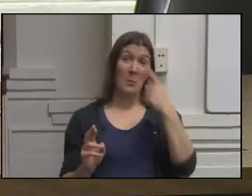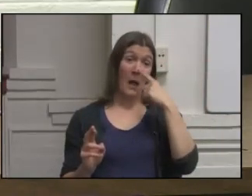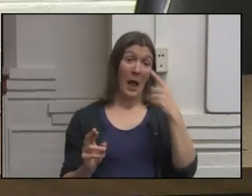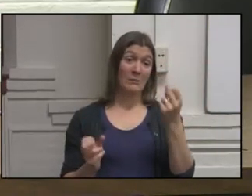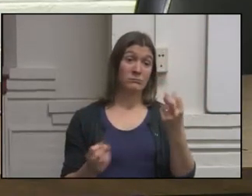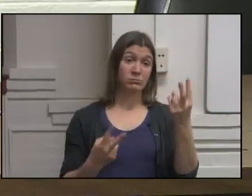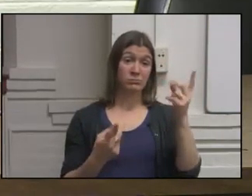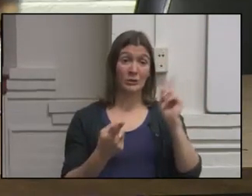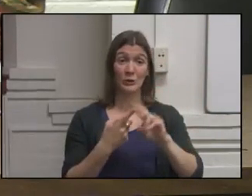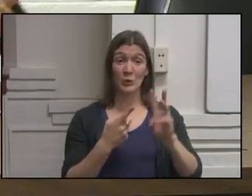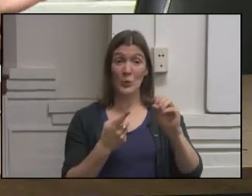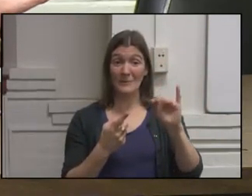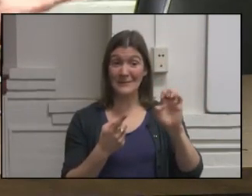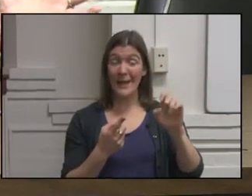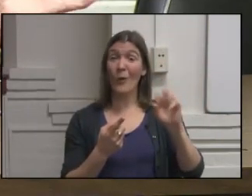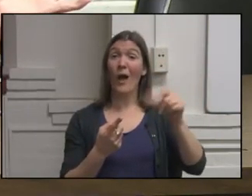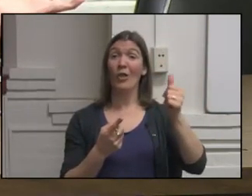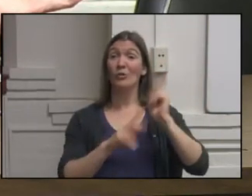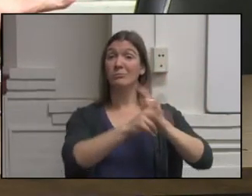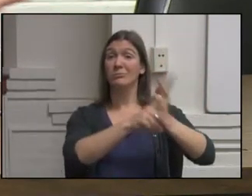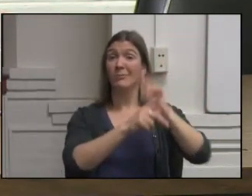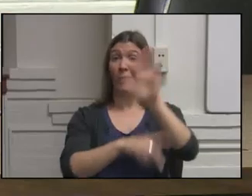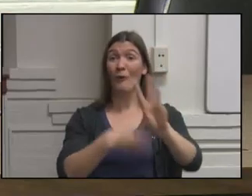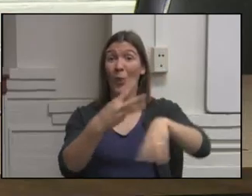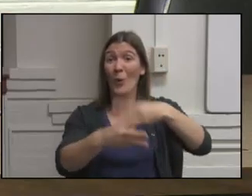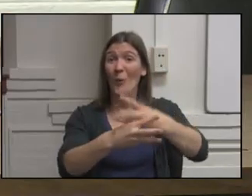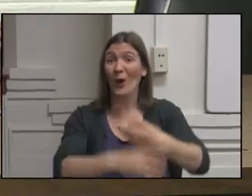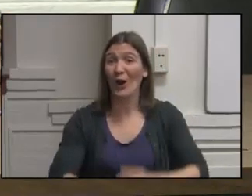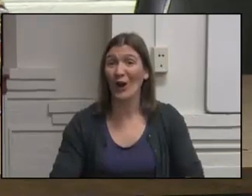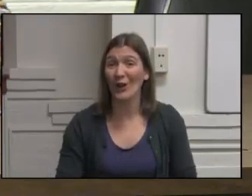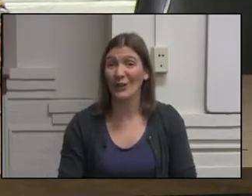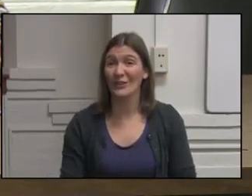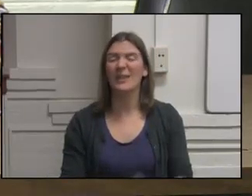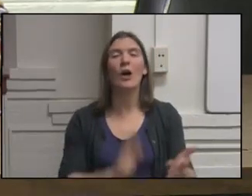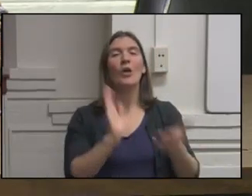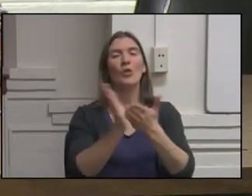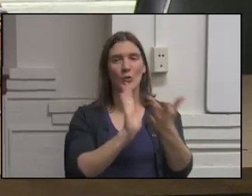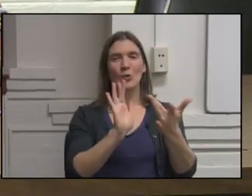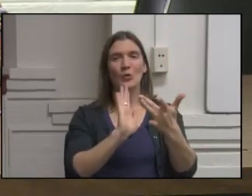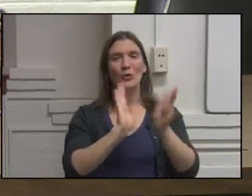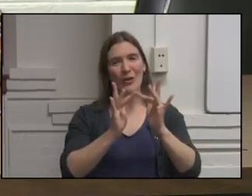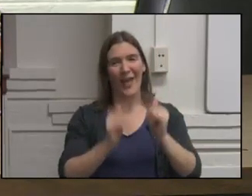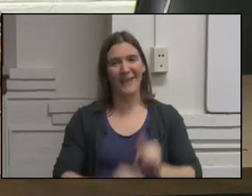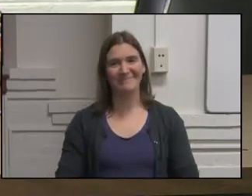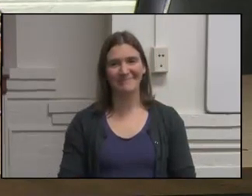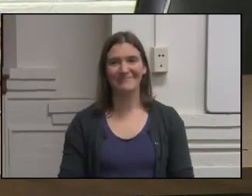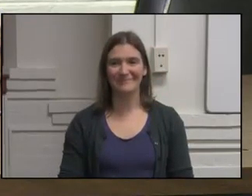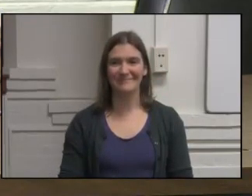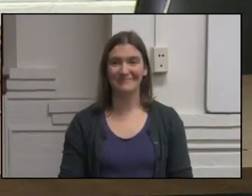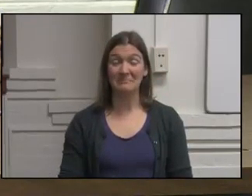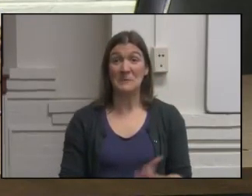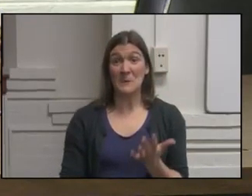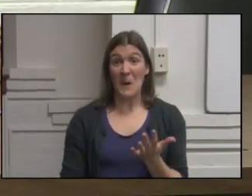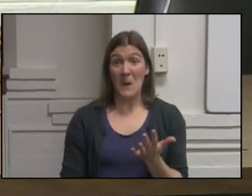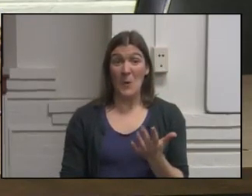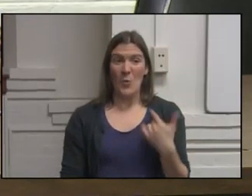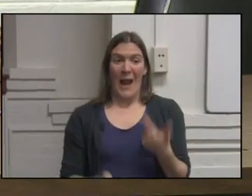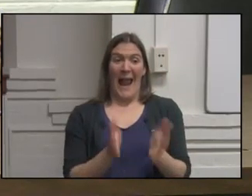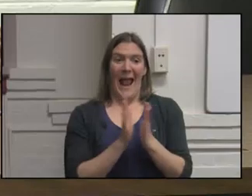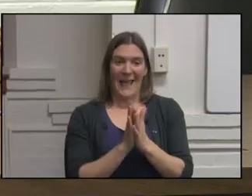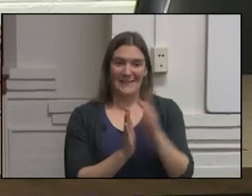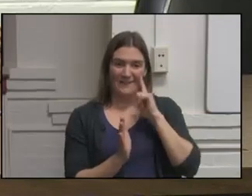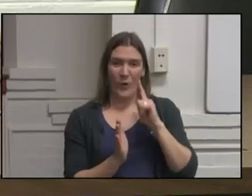them accessible to people anywhere in the world via technology. So basically we're asking